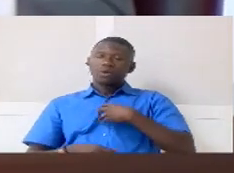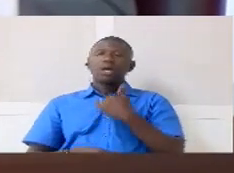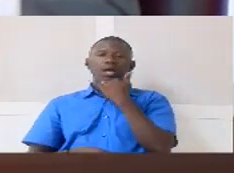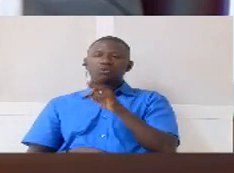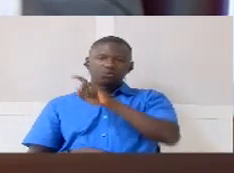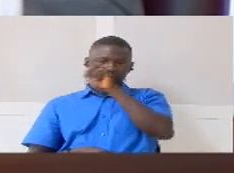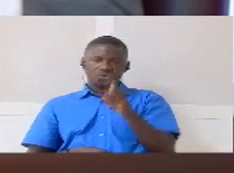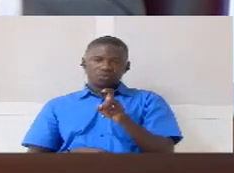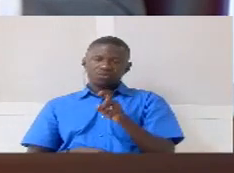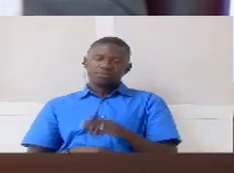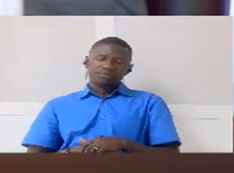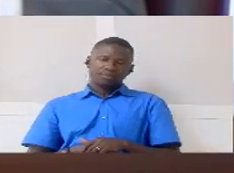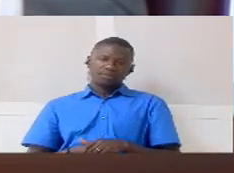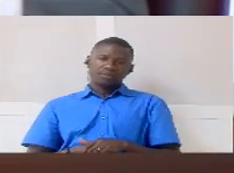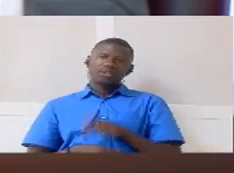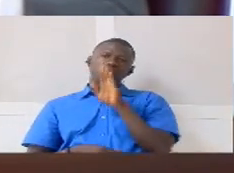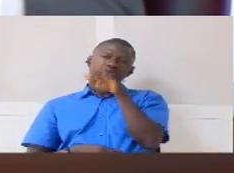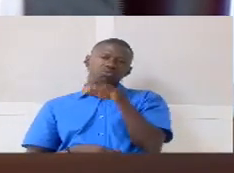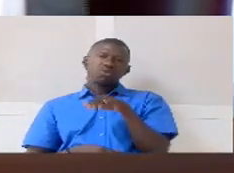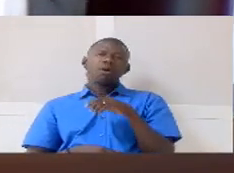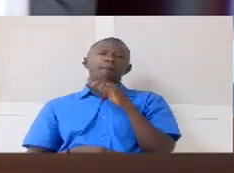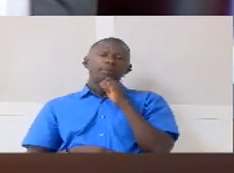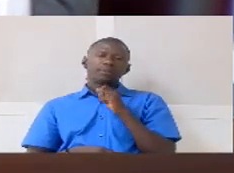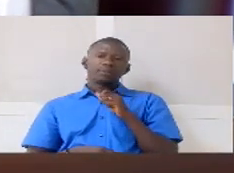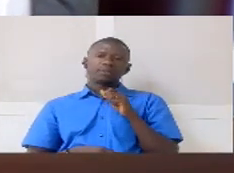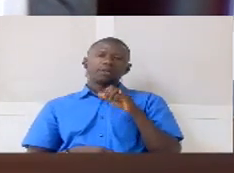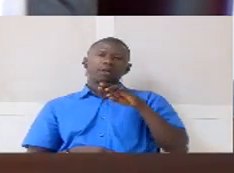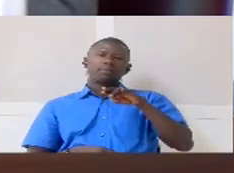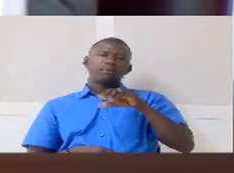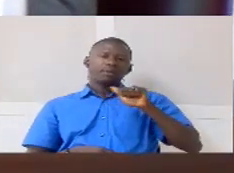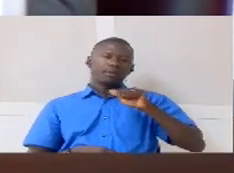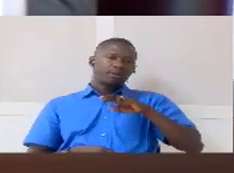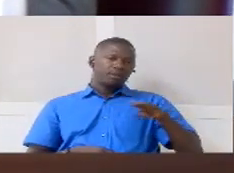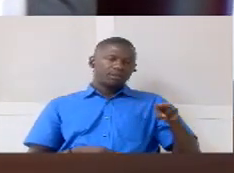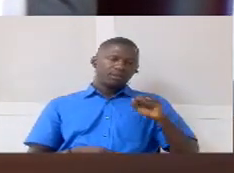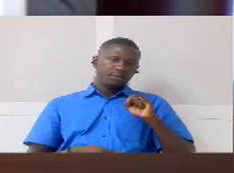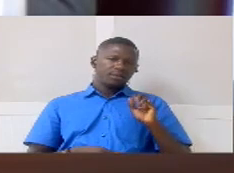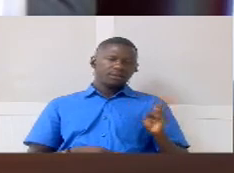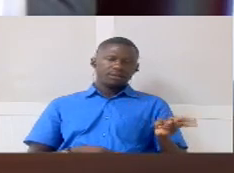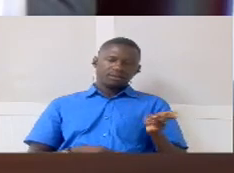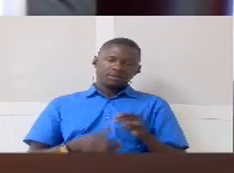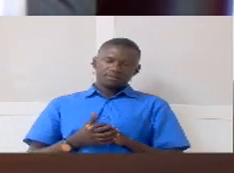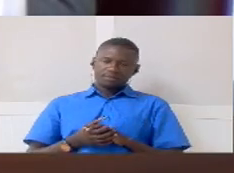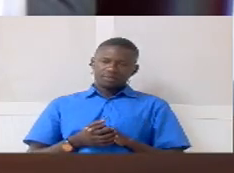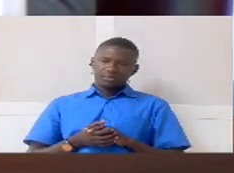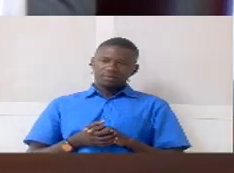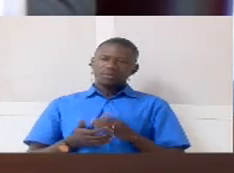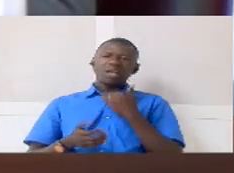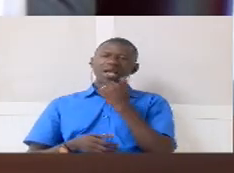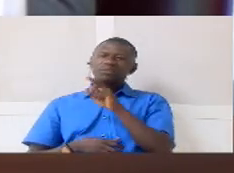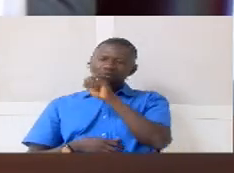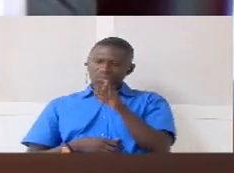Mr. Ansumana Manneh. Ako, Mr. Ansumana Manneh. Do you have rules concerning